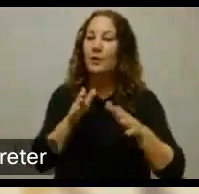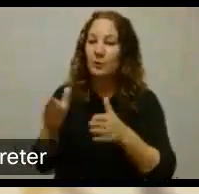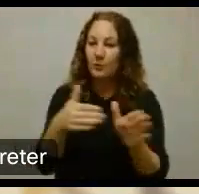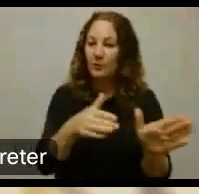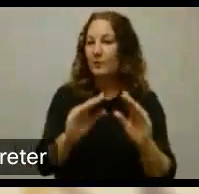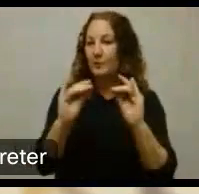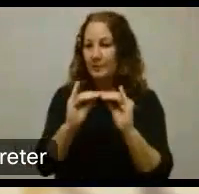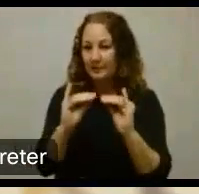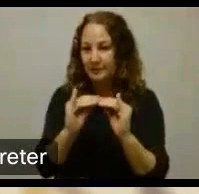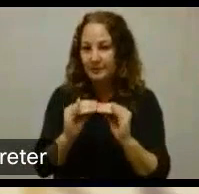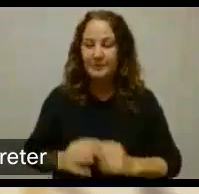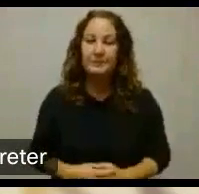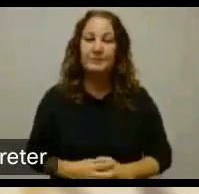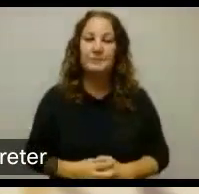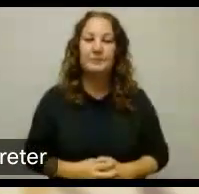Métis.